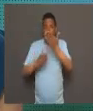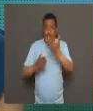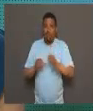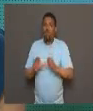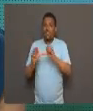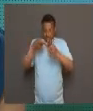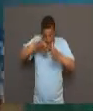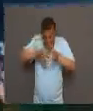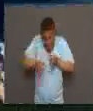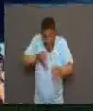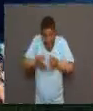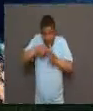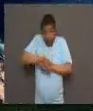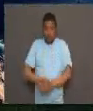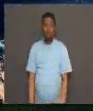further detail.